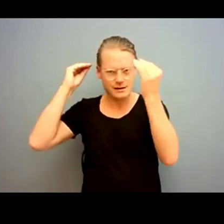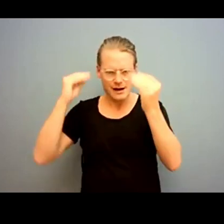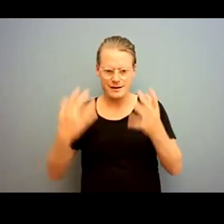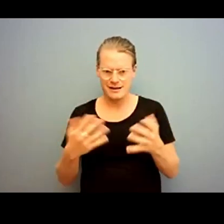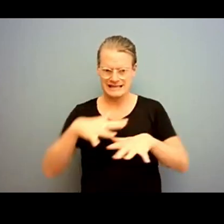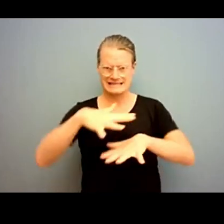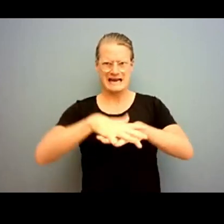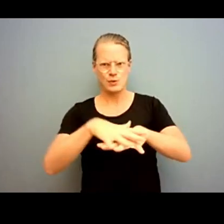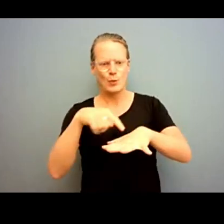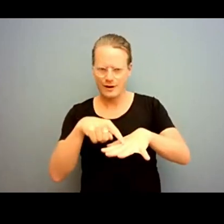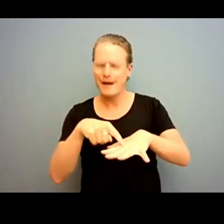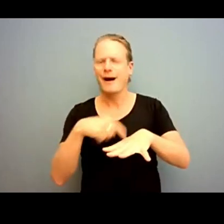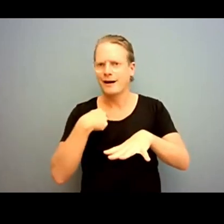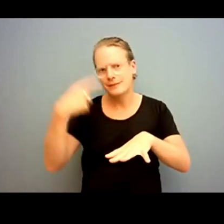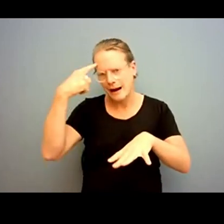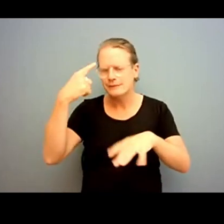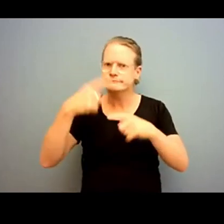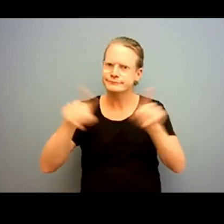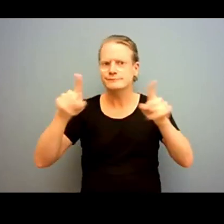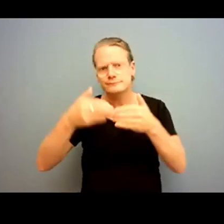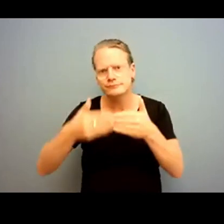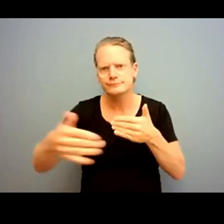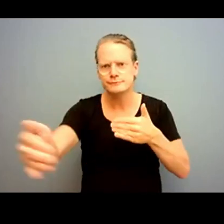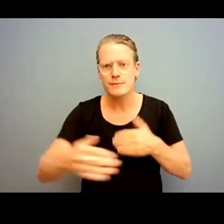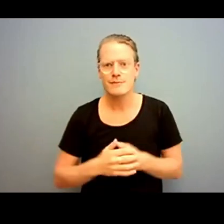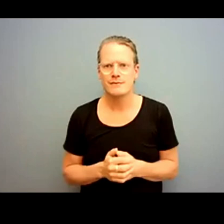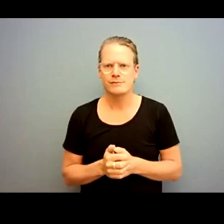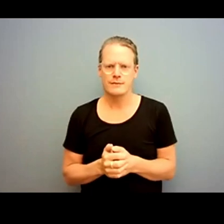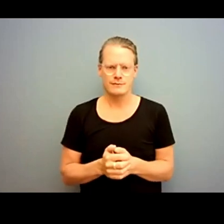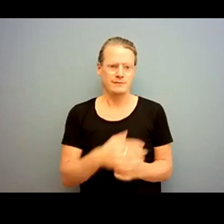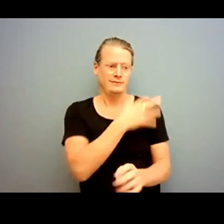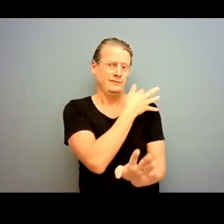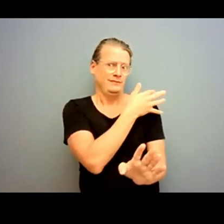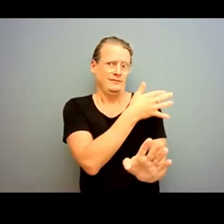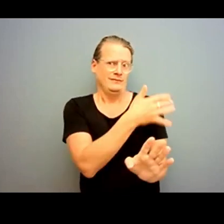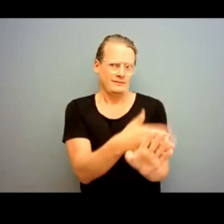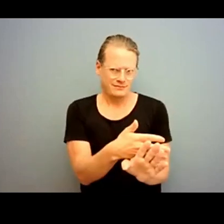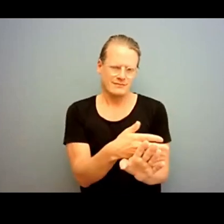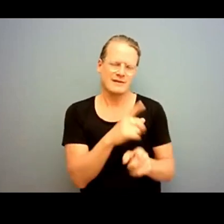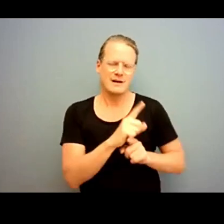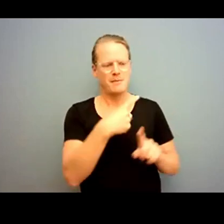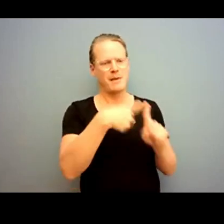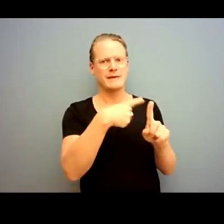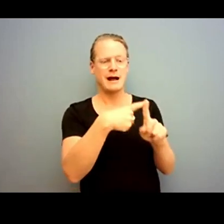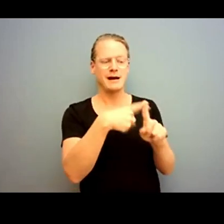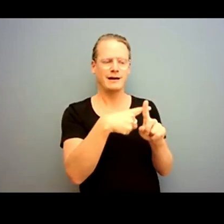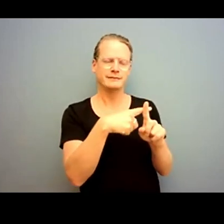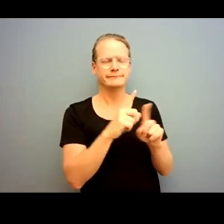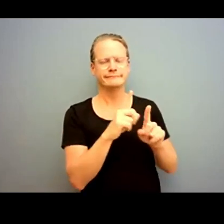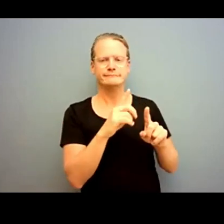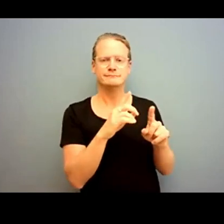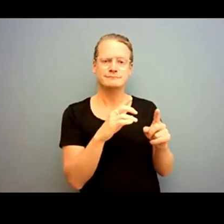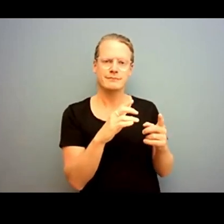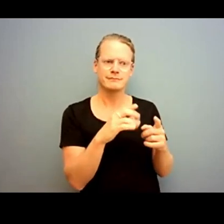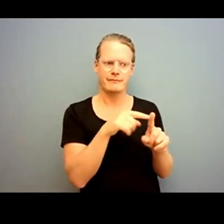Privileging has been very subtle in the past, but very impactful. Key gateways to the life world, the world of